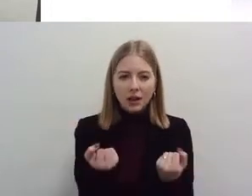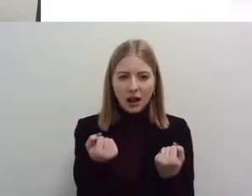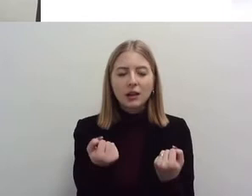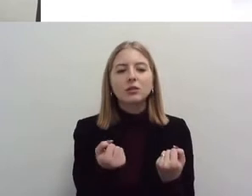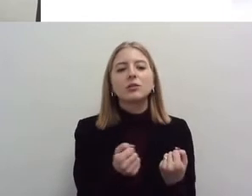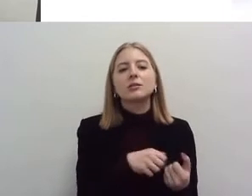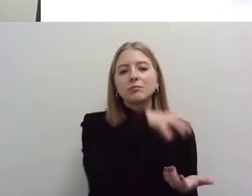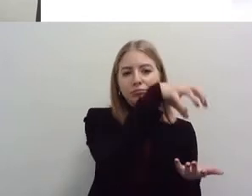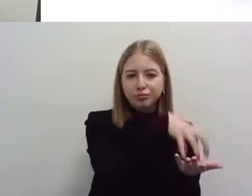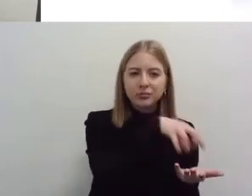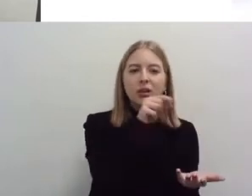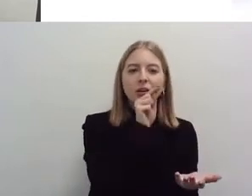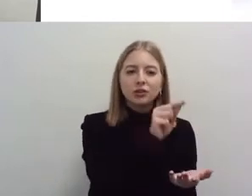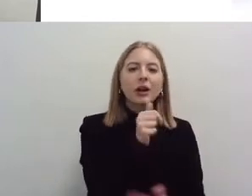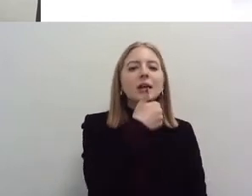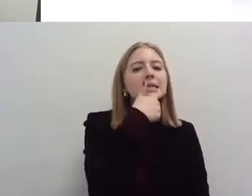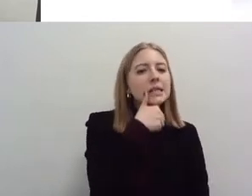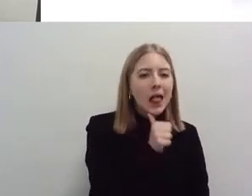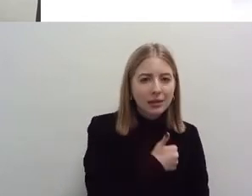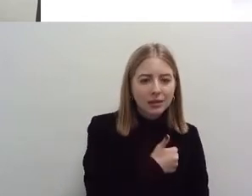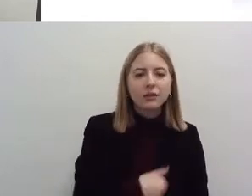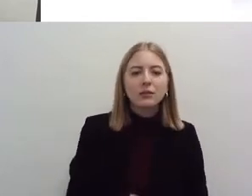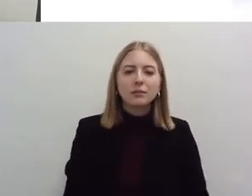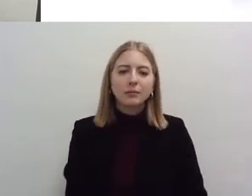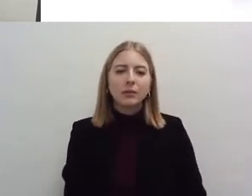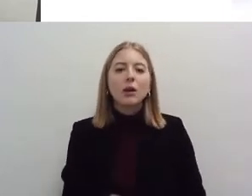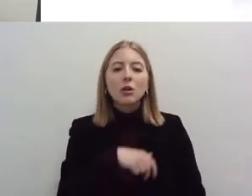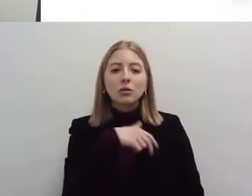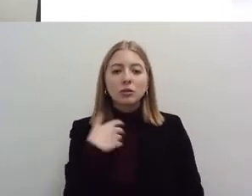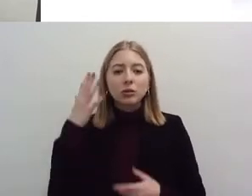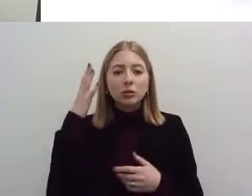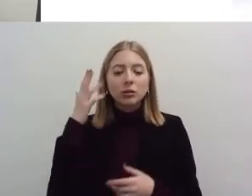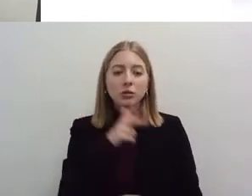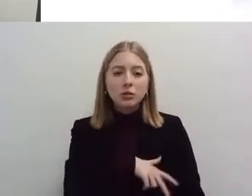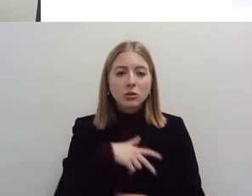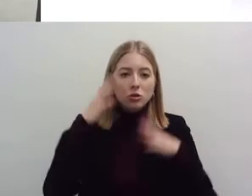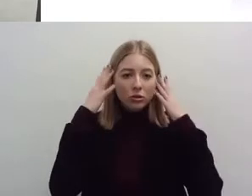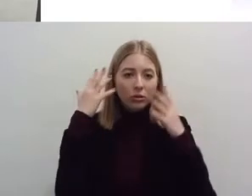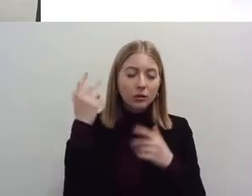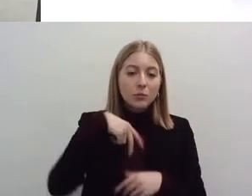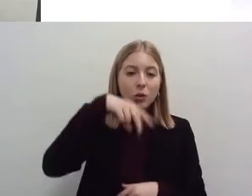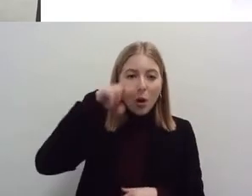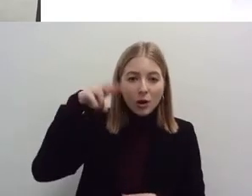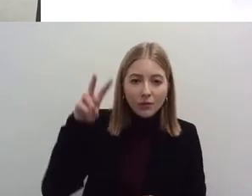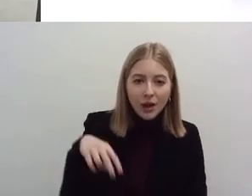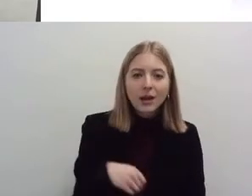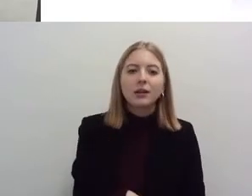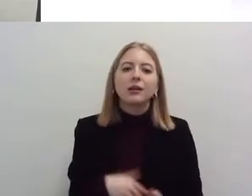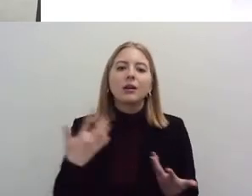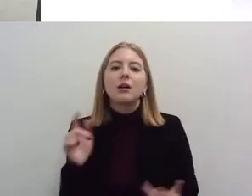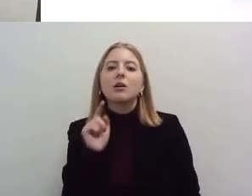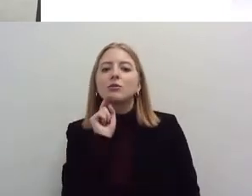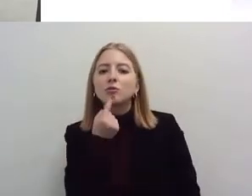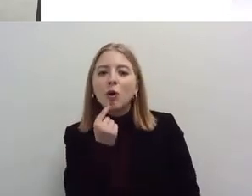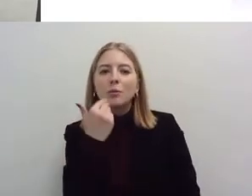with the Helsedirektoratet and ERPUP Östersør in Norway, the ITLA Children's Foundation